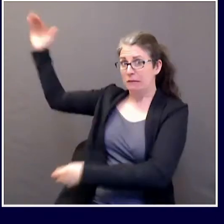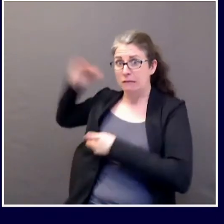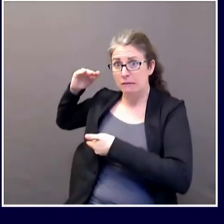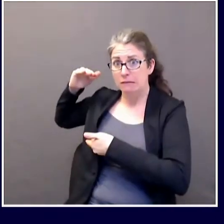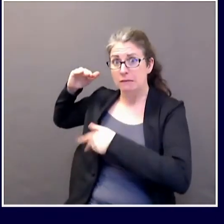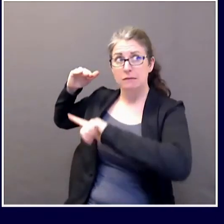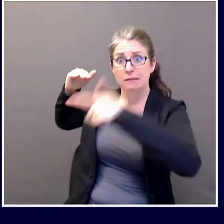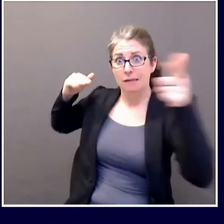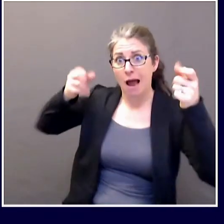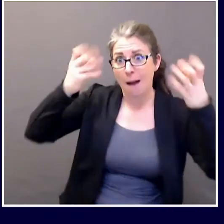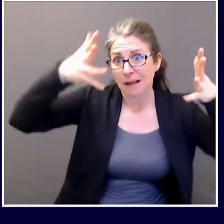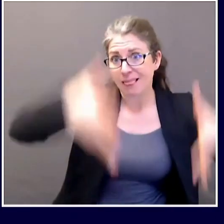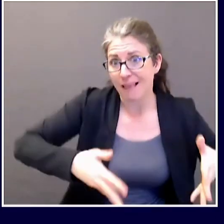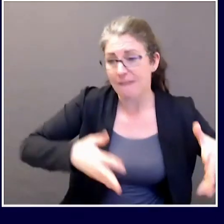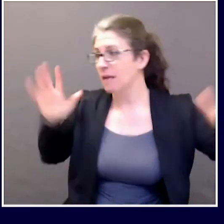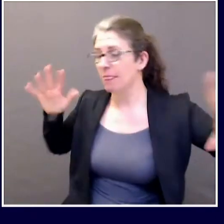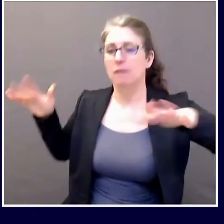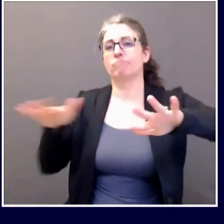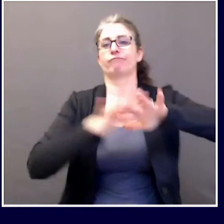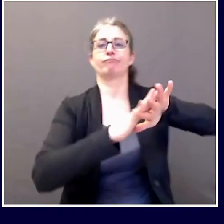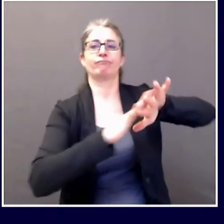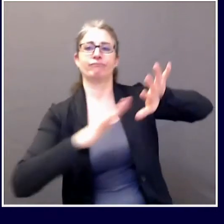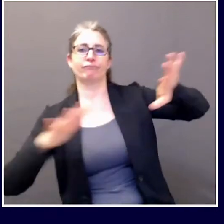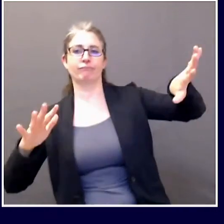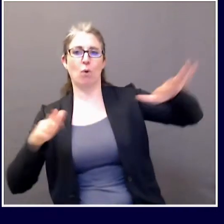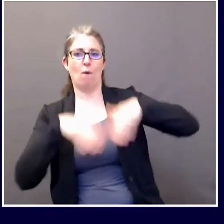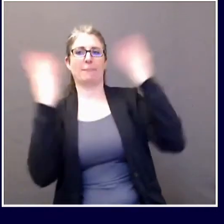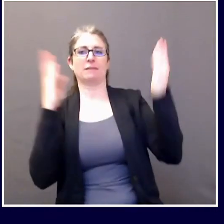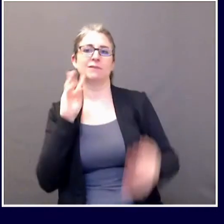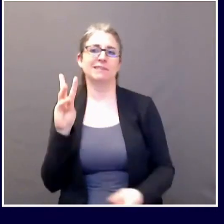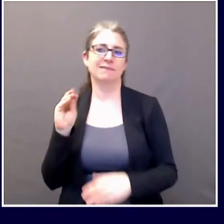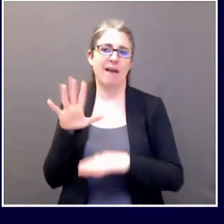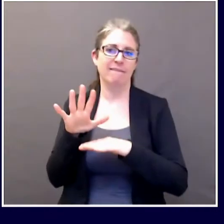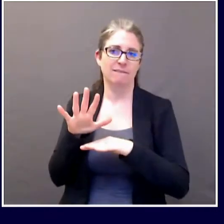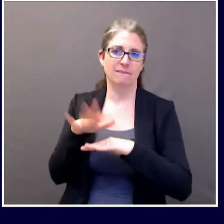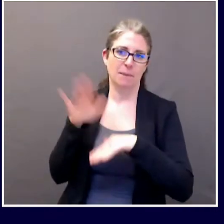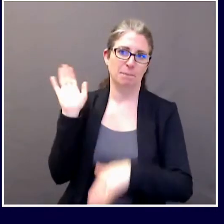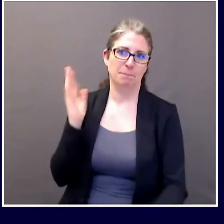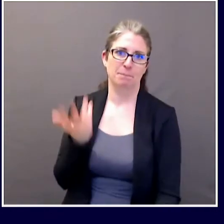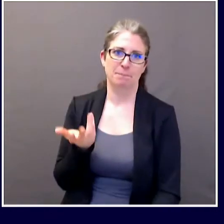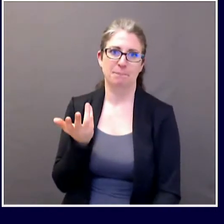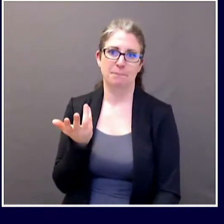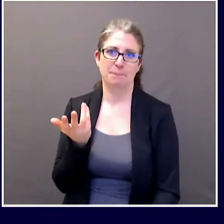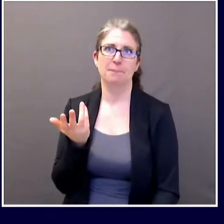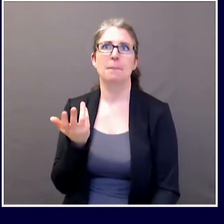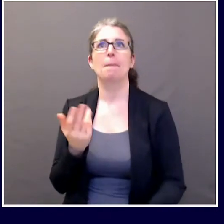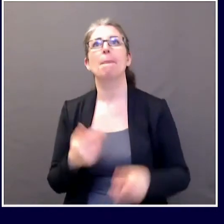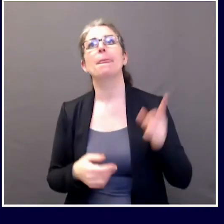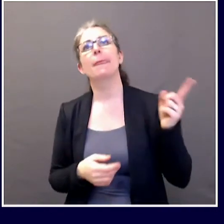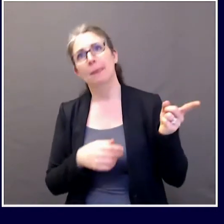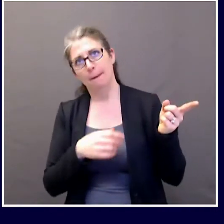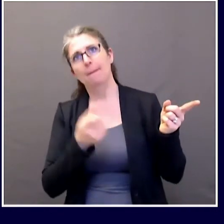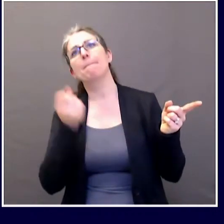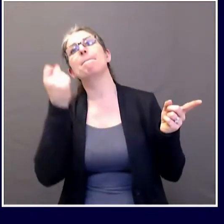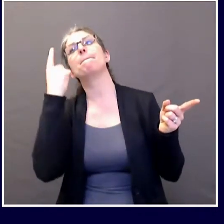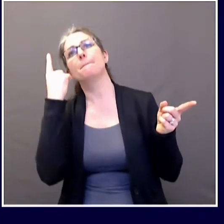the addition of the new Walgreens locations change how much Maine is allocated?